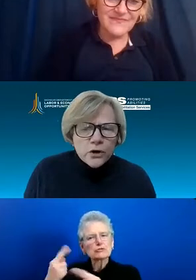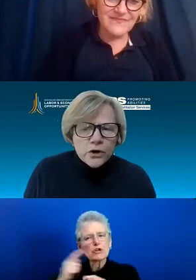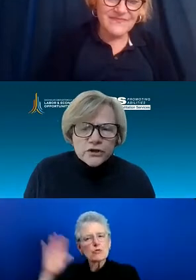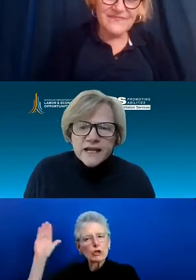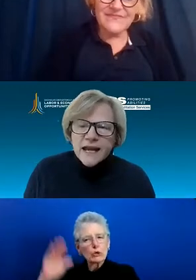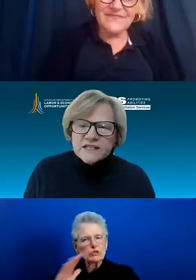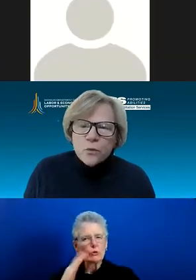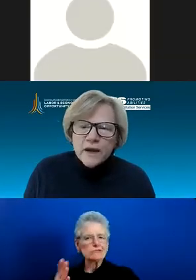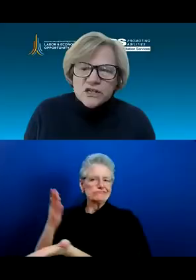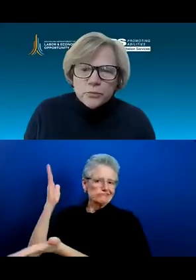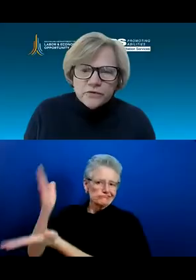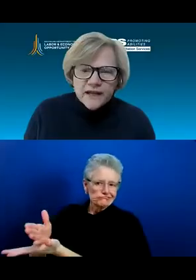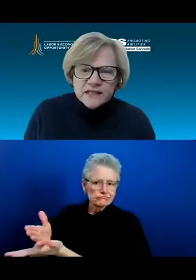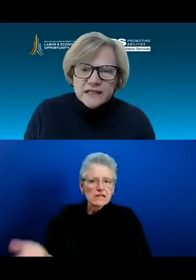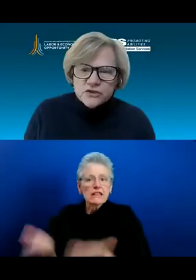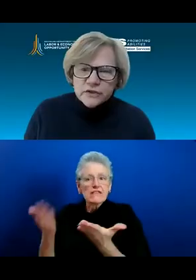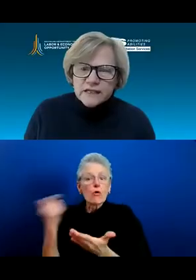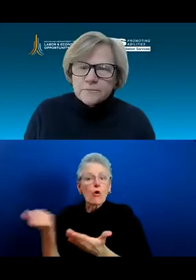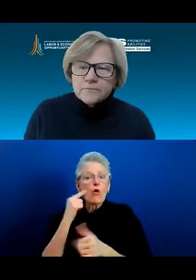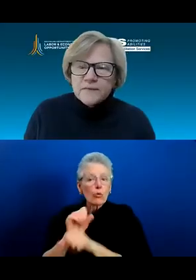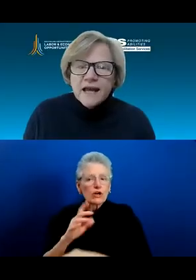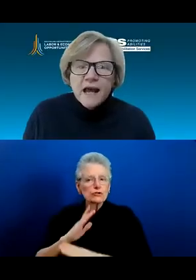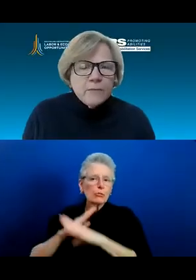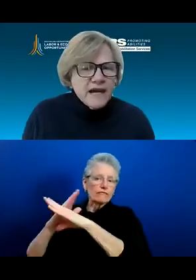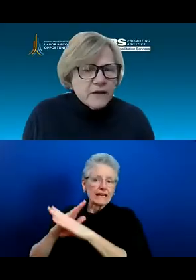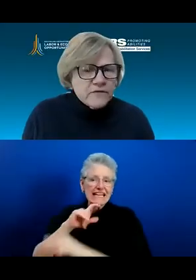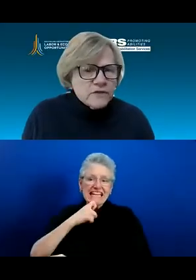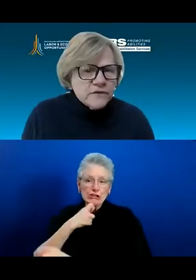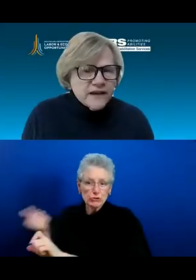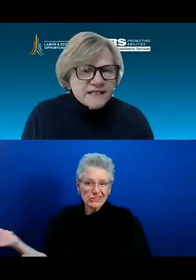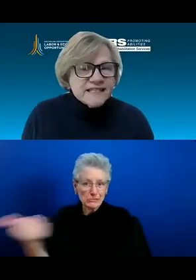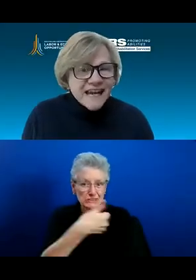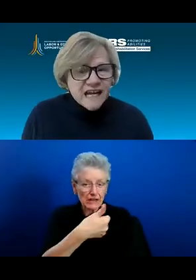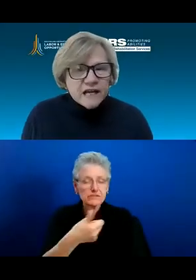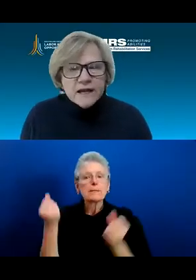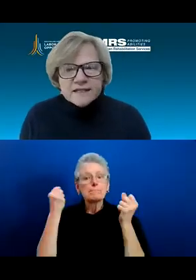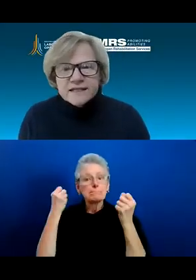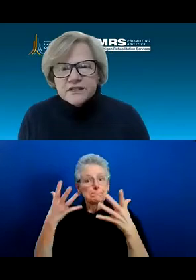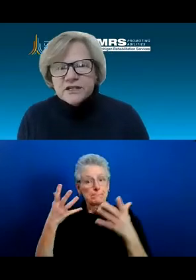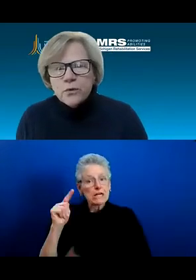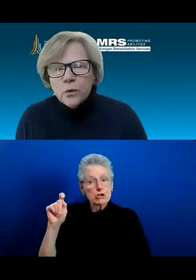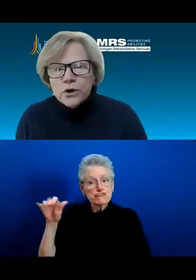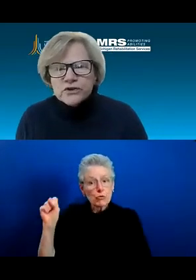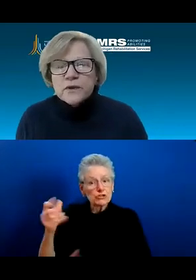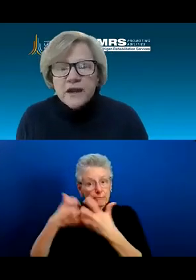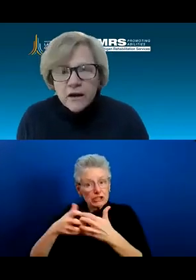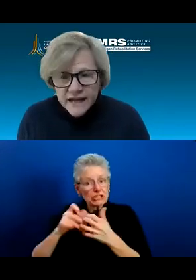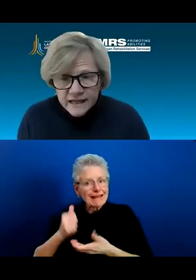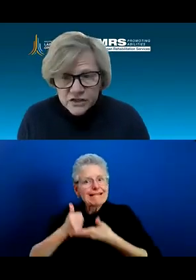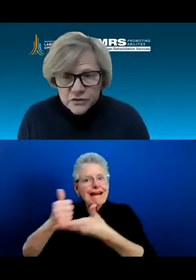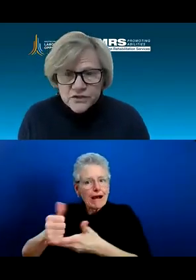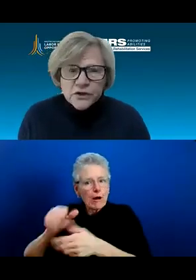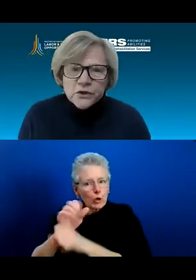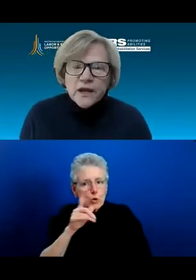all workers as a way to prevent injuries. Many of those devices can assist workers with